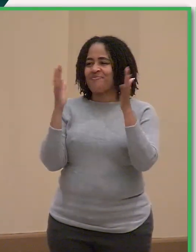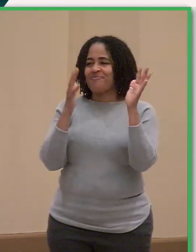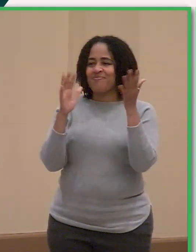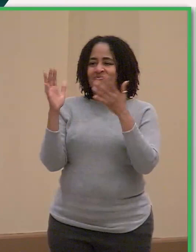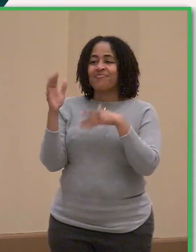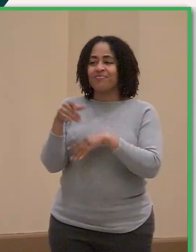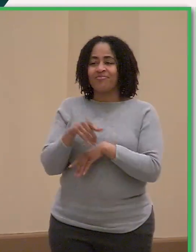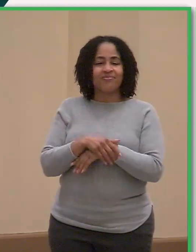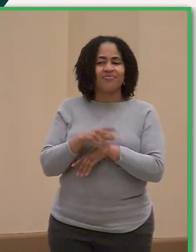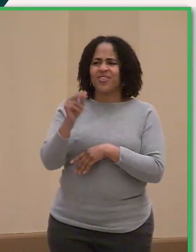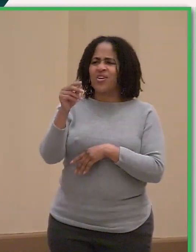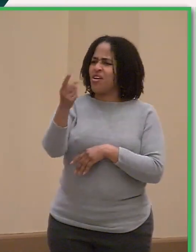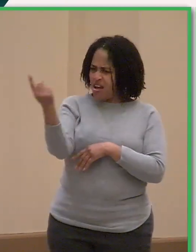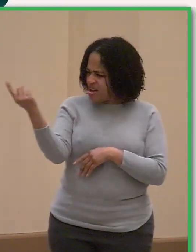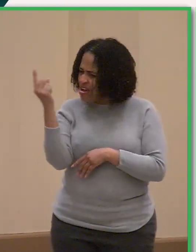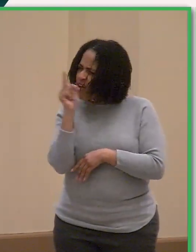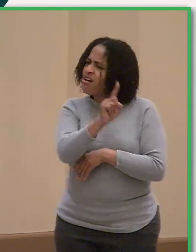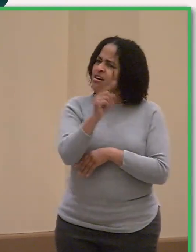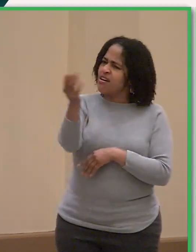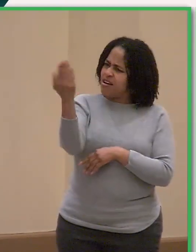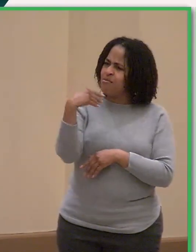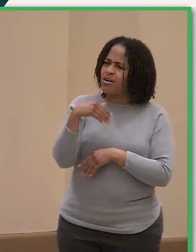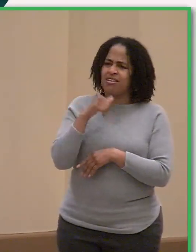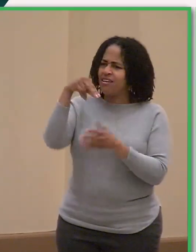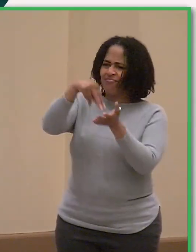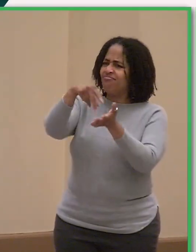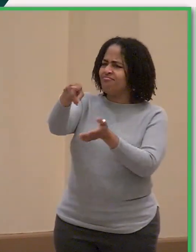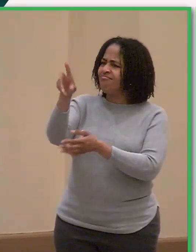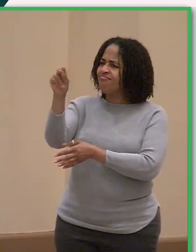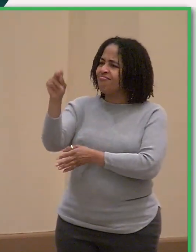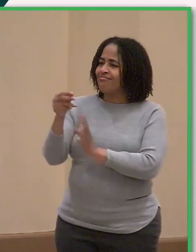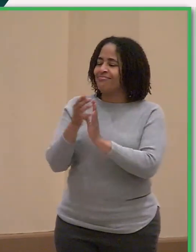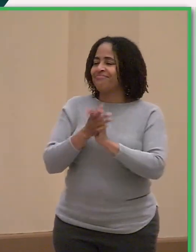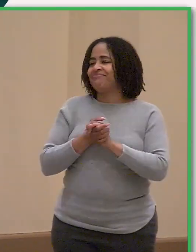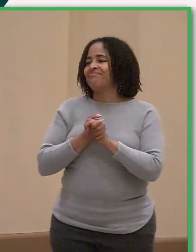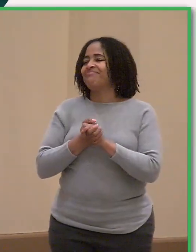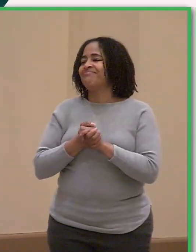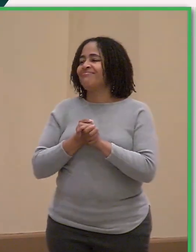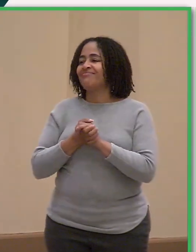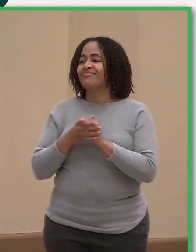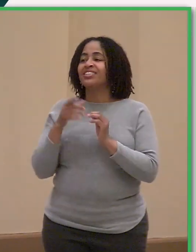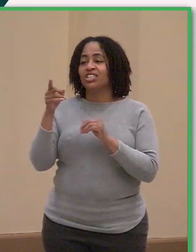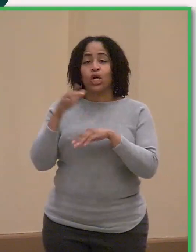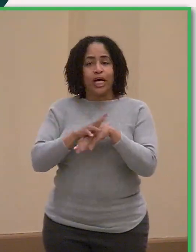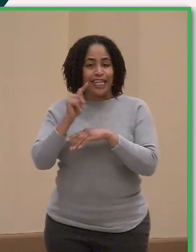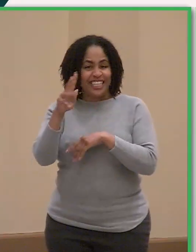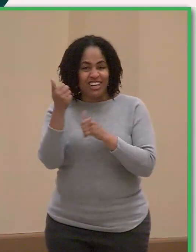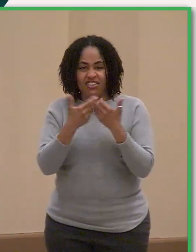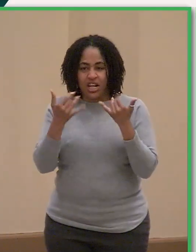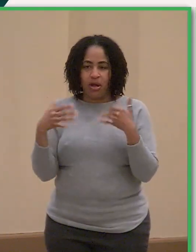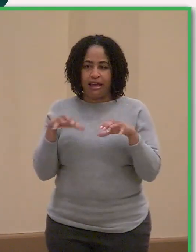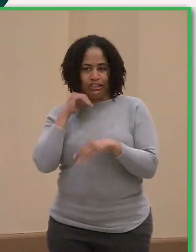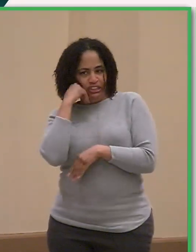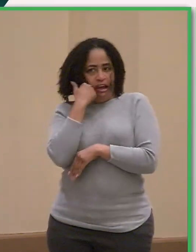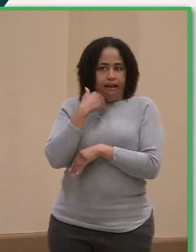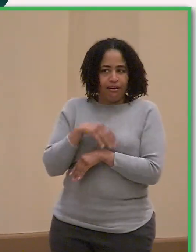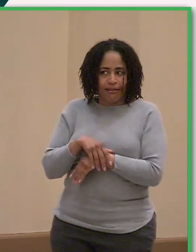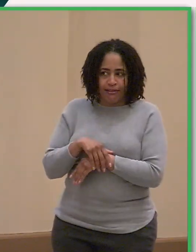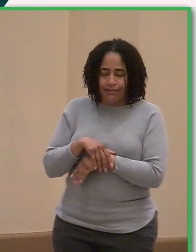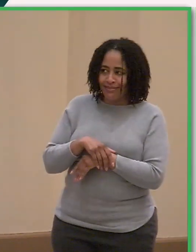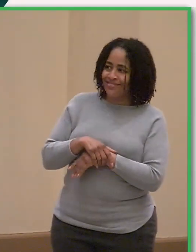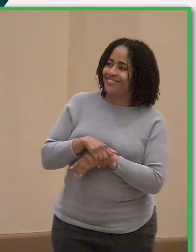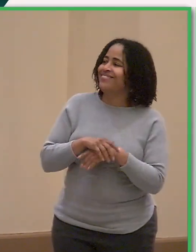Found now, you coming up front. Yeah, you gotta come up front. Come on. Now she's been on TV and everything. Now she's gonna act shy. Don't